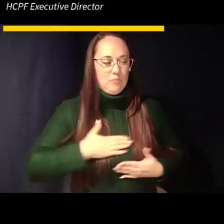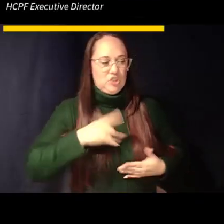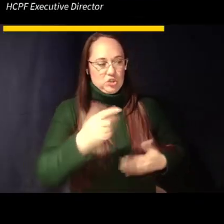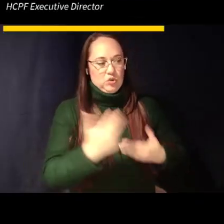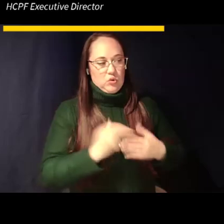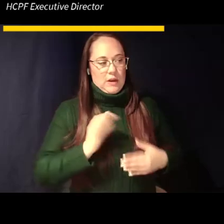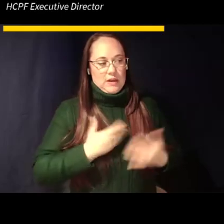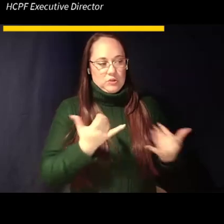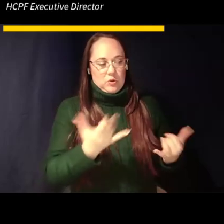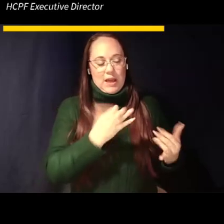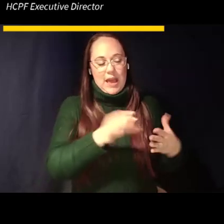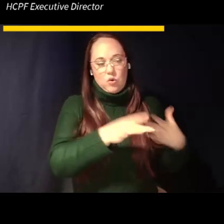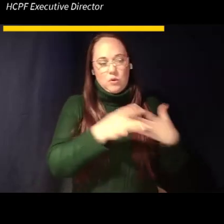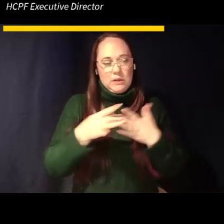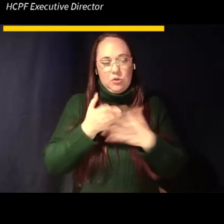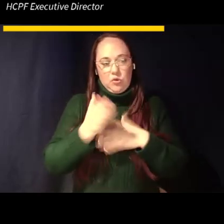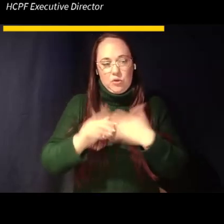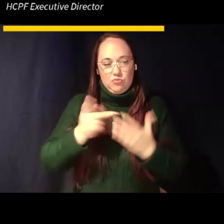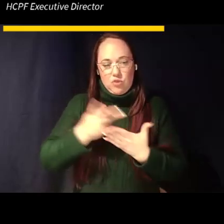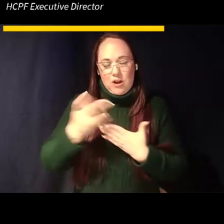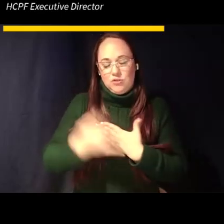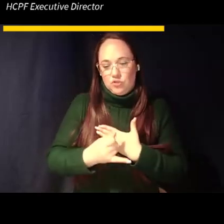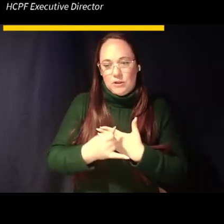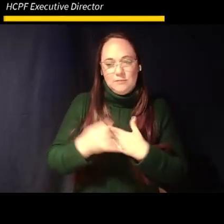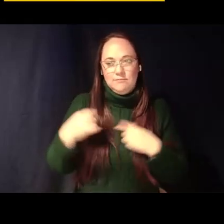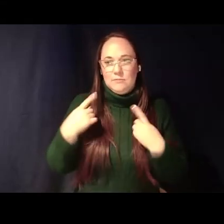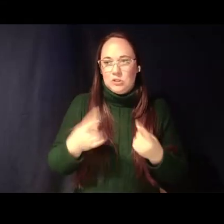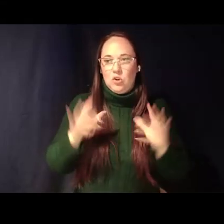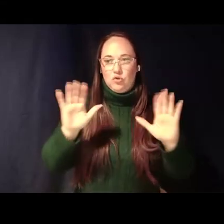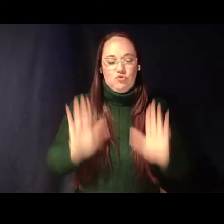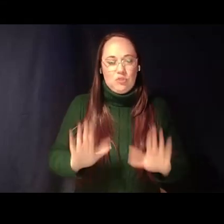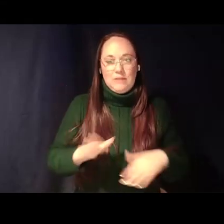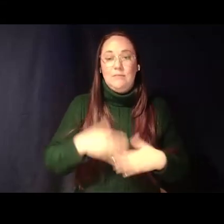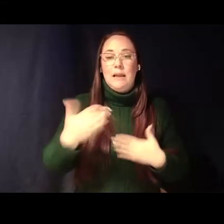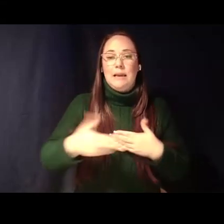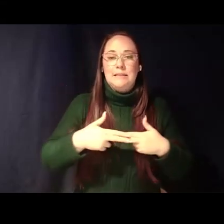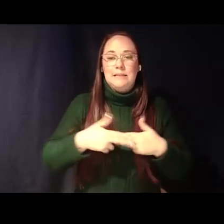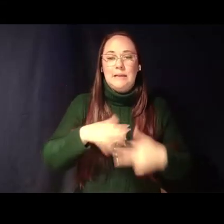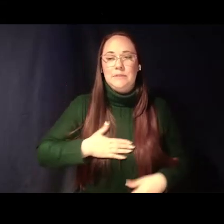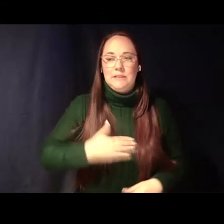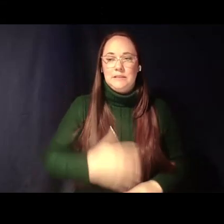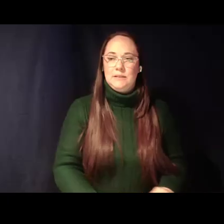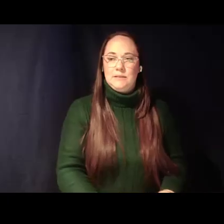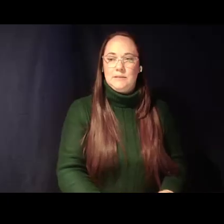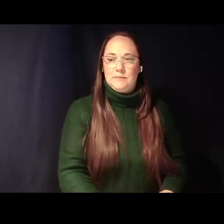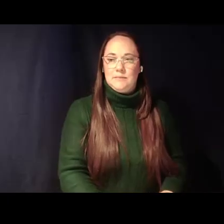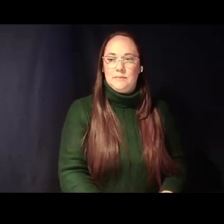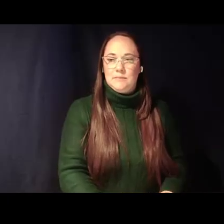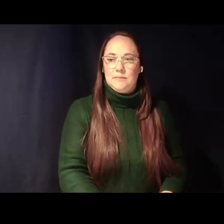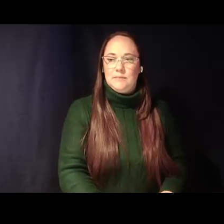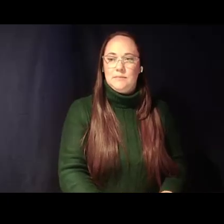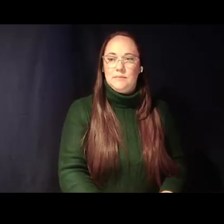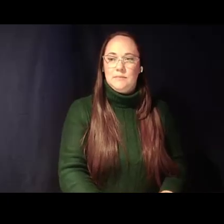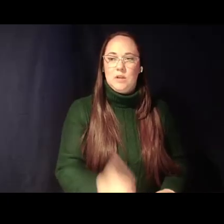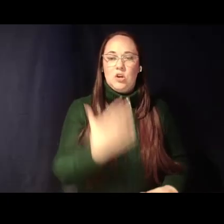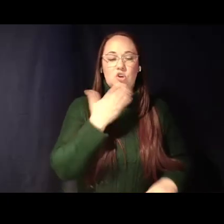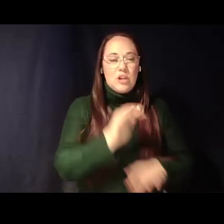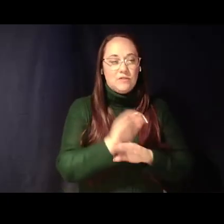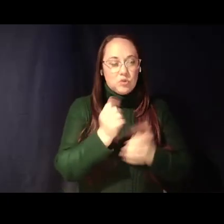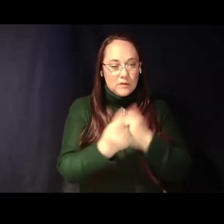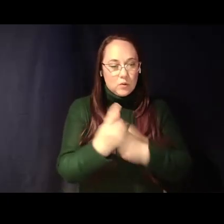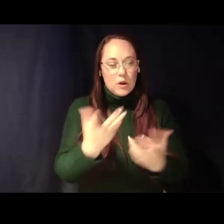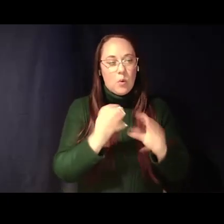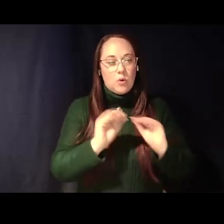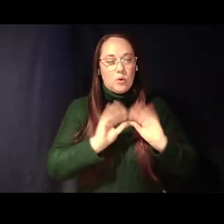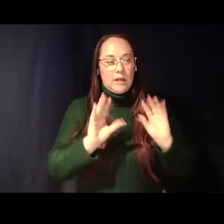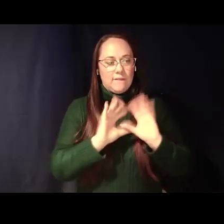and your leadership through this whole project. So it's been really tremendous. Let's go to the next slide there, Kelly. So good afternoon, everybody. I just want to